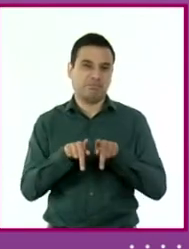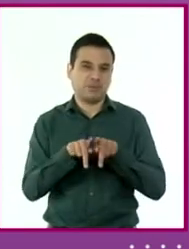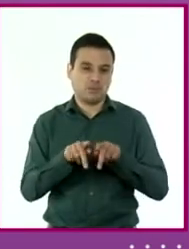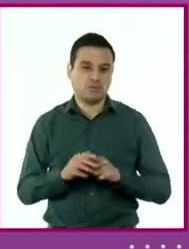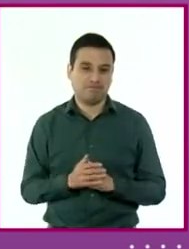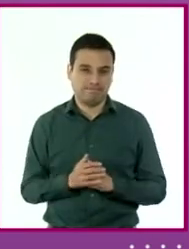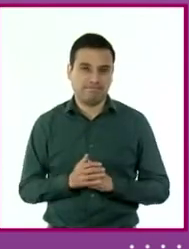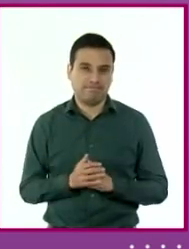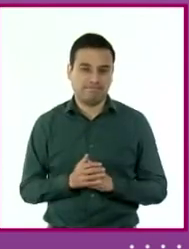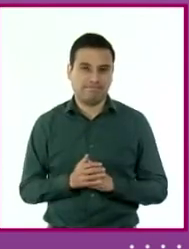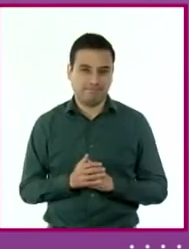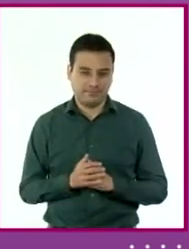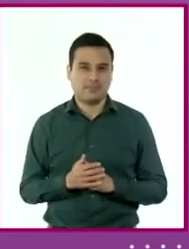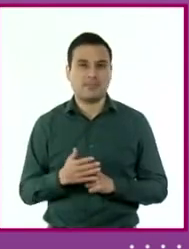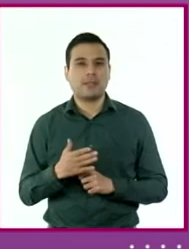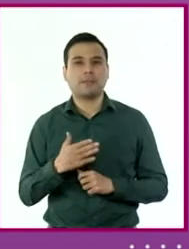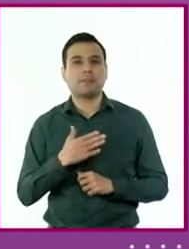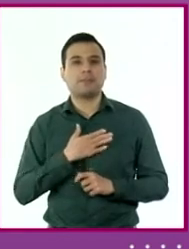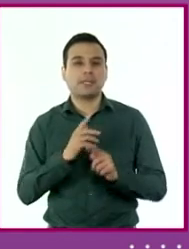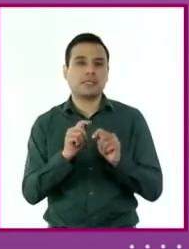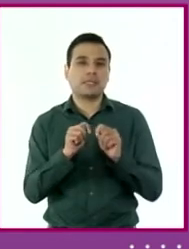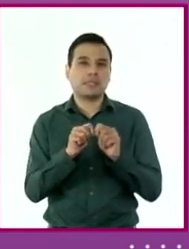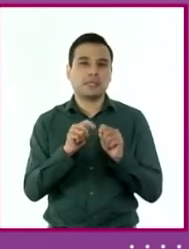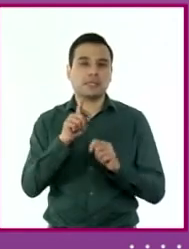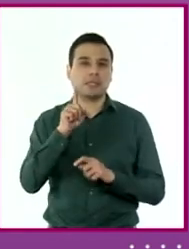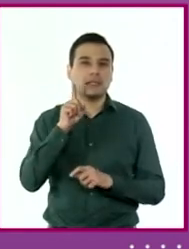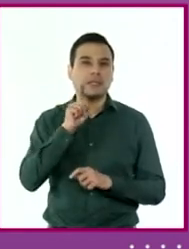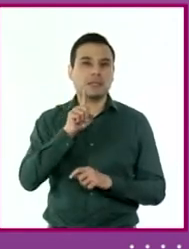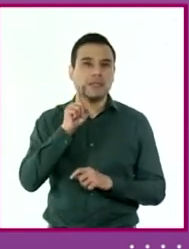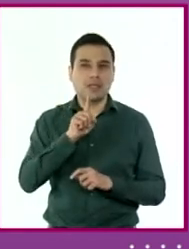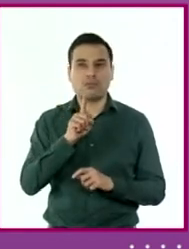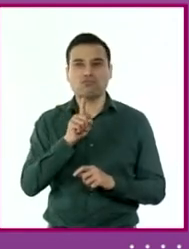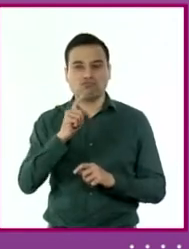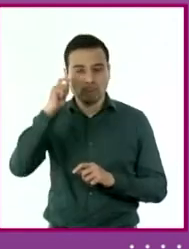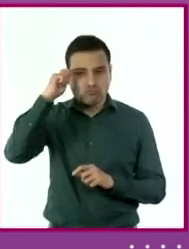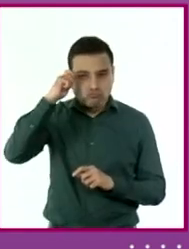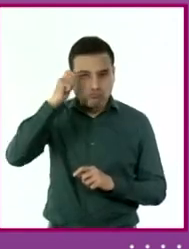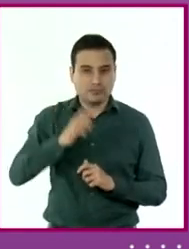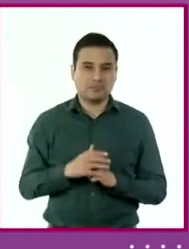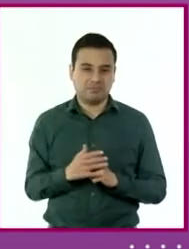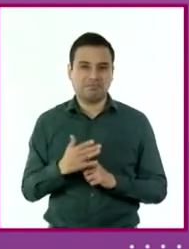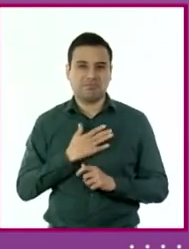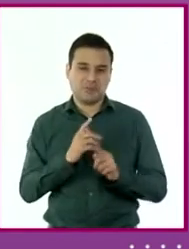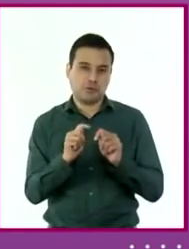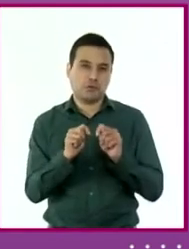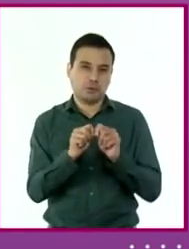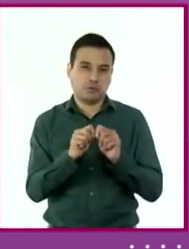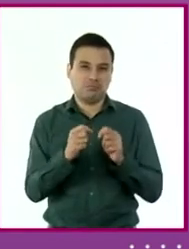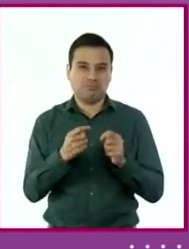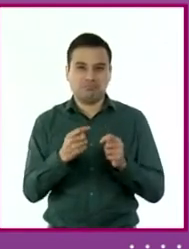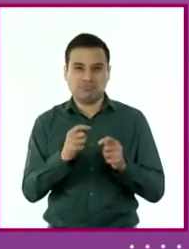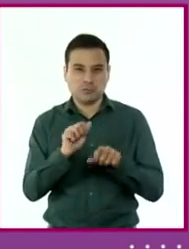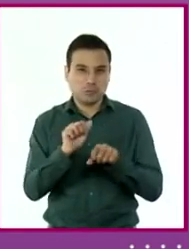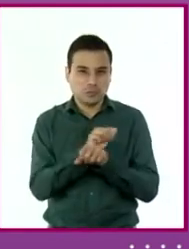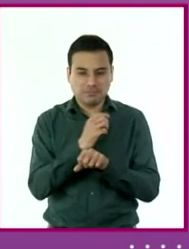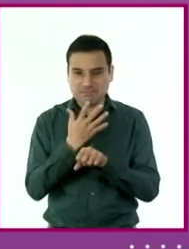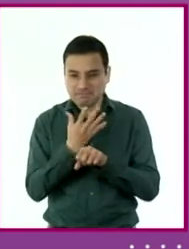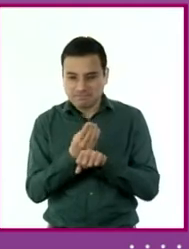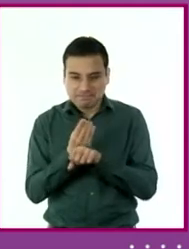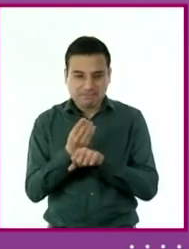aunt is an assistant. And my uncle is a mechanic. My cousins